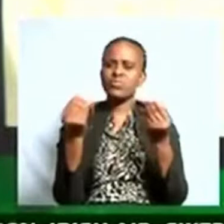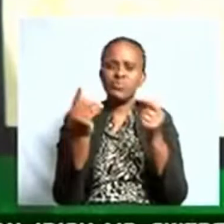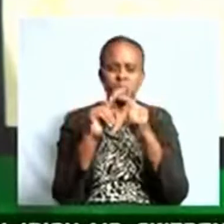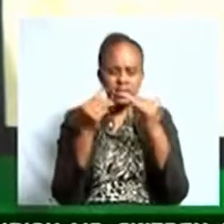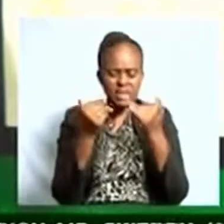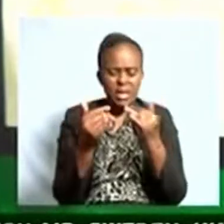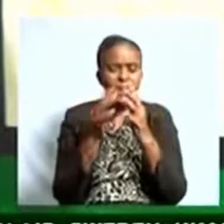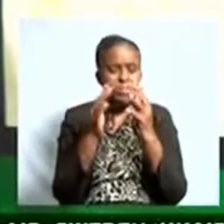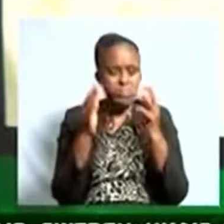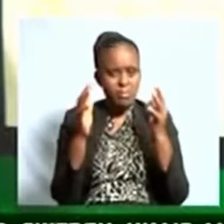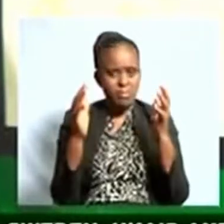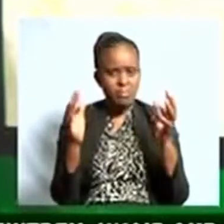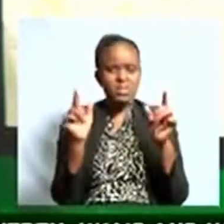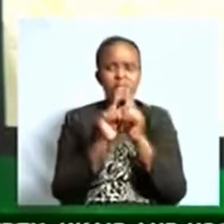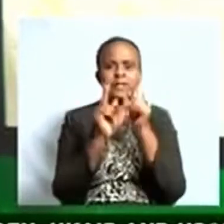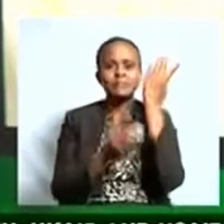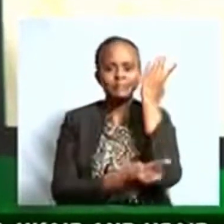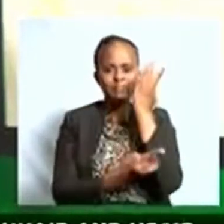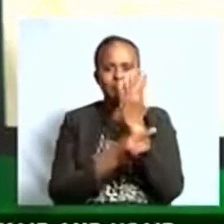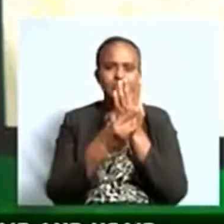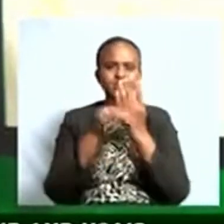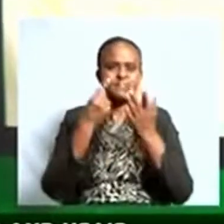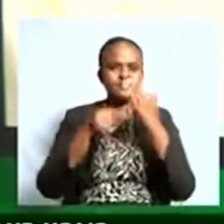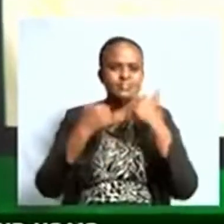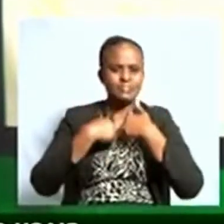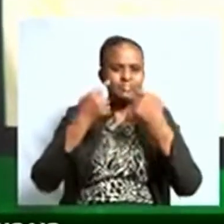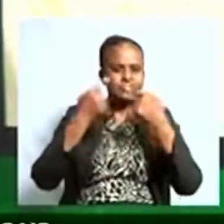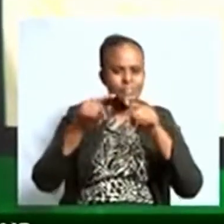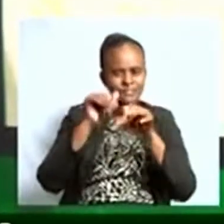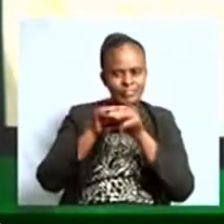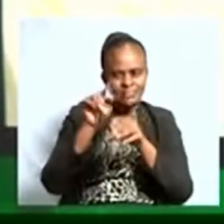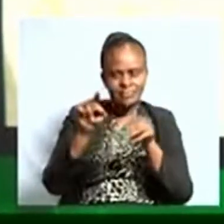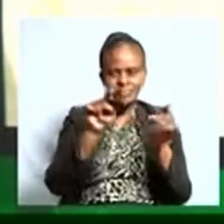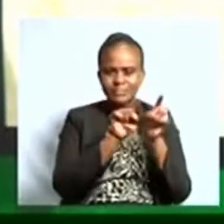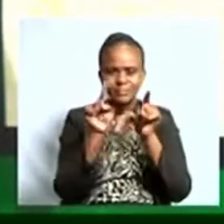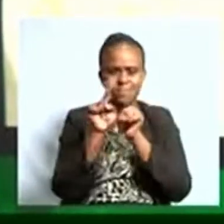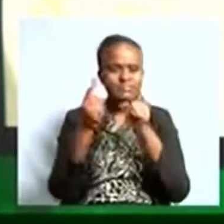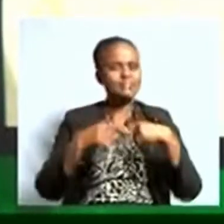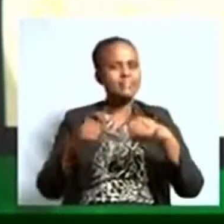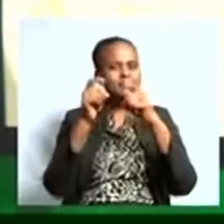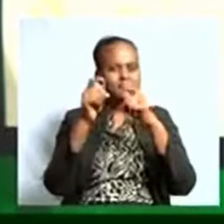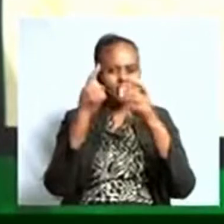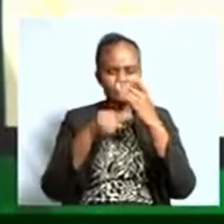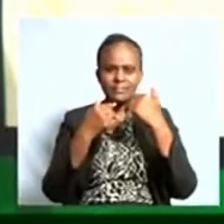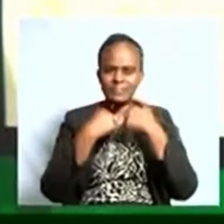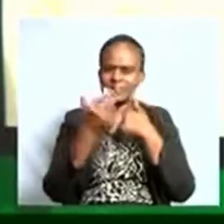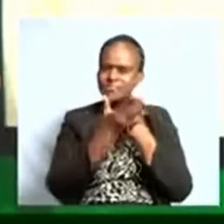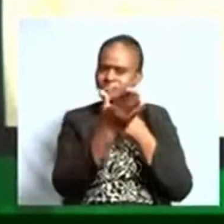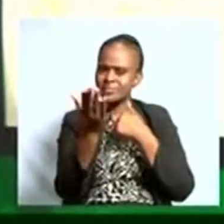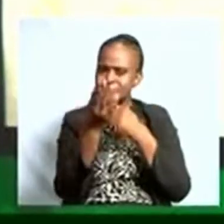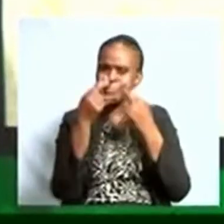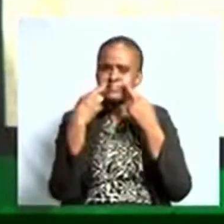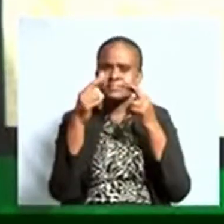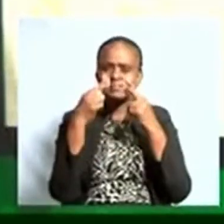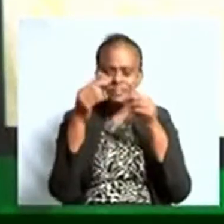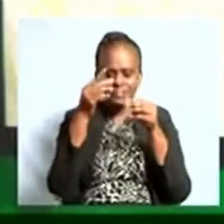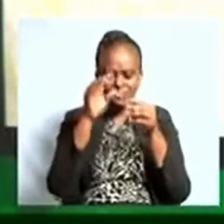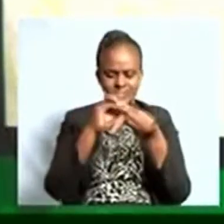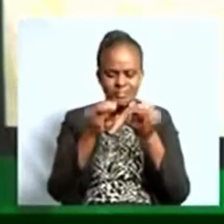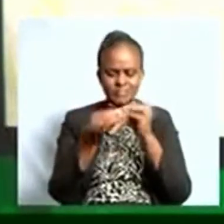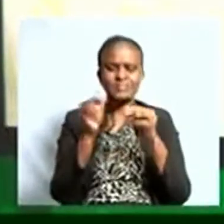And also the developments that have come on board, and also the challenges that have come as a result of the population